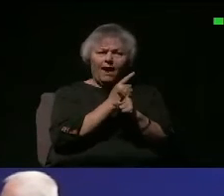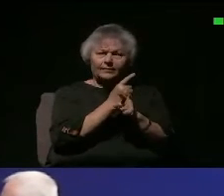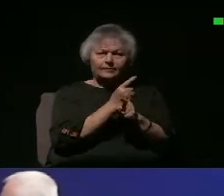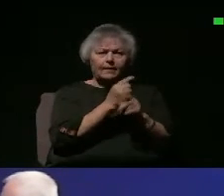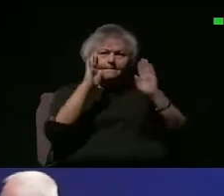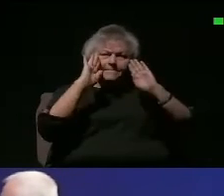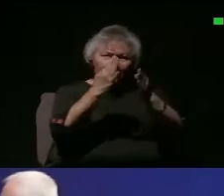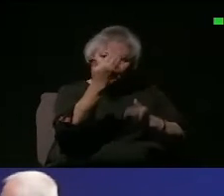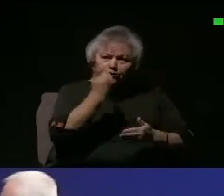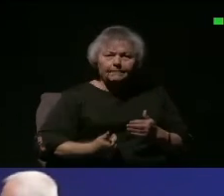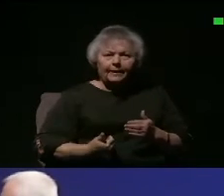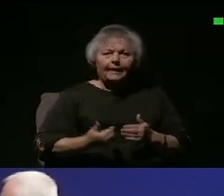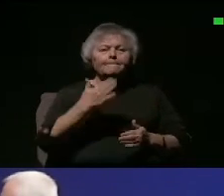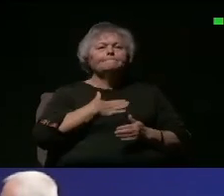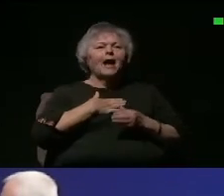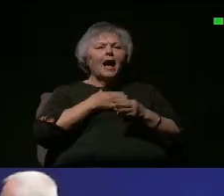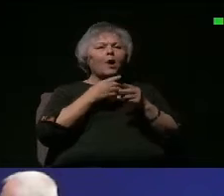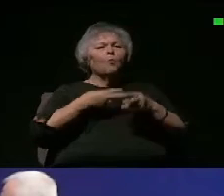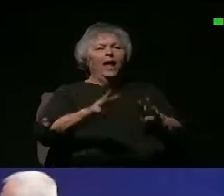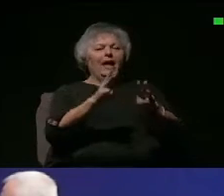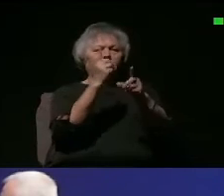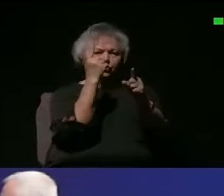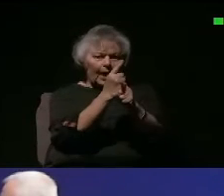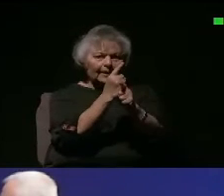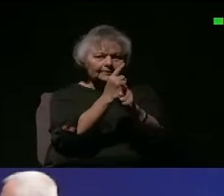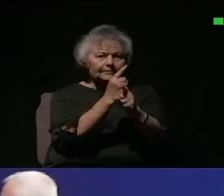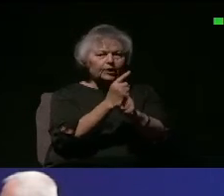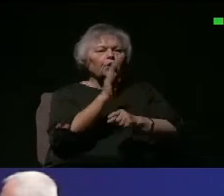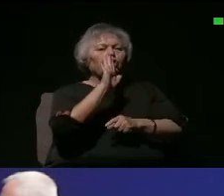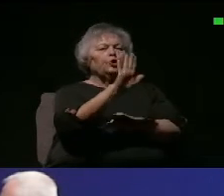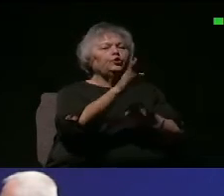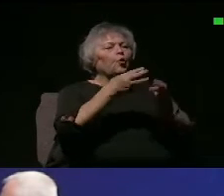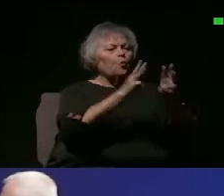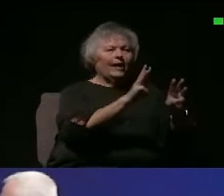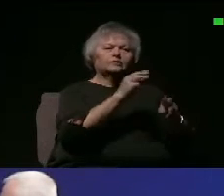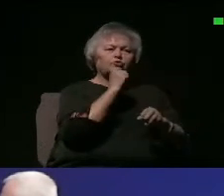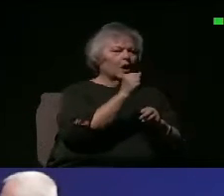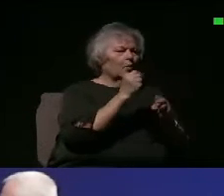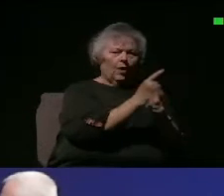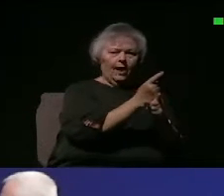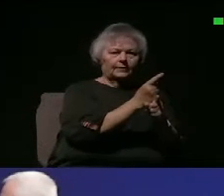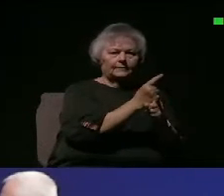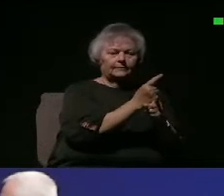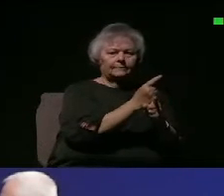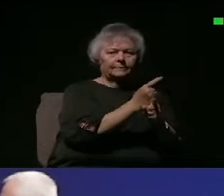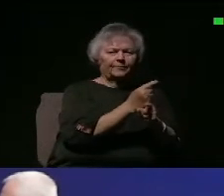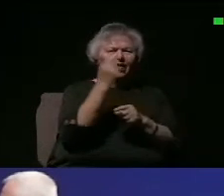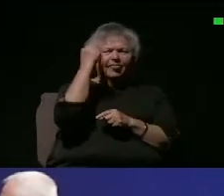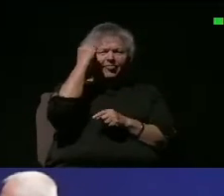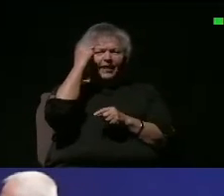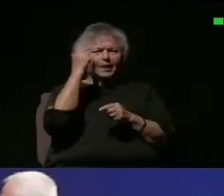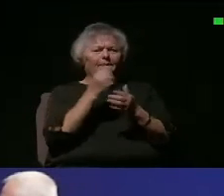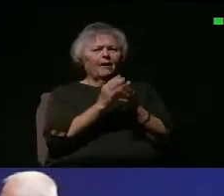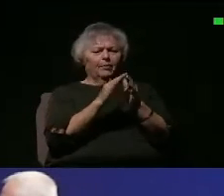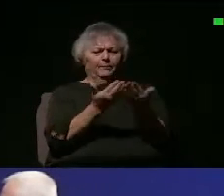Israel, is my way not right? Is it not your ways that are not right? You know, when we think about the book of Job, you may remember